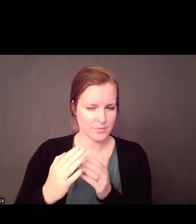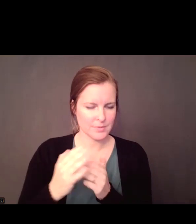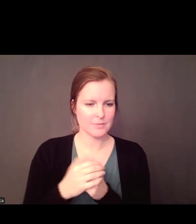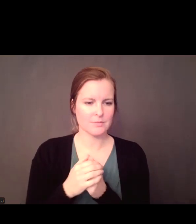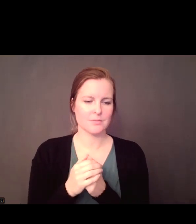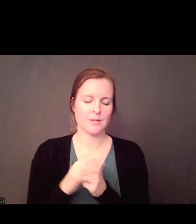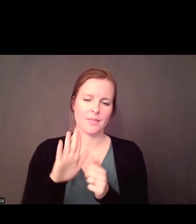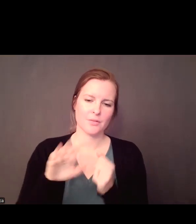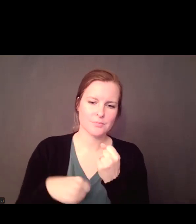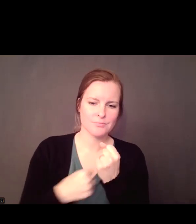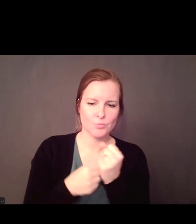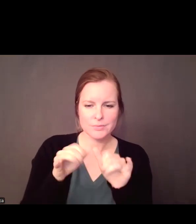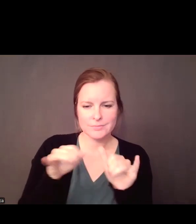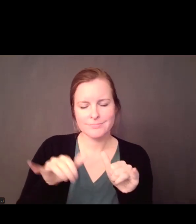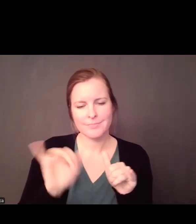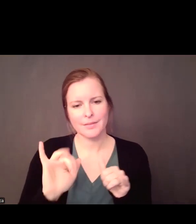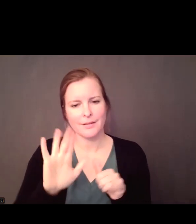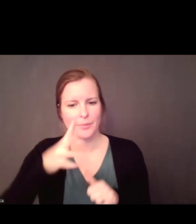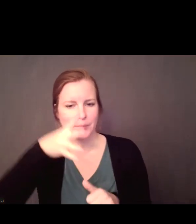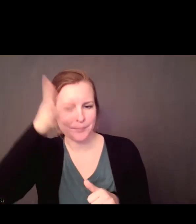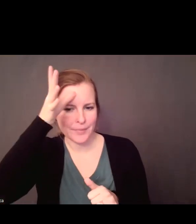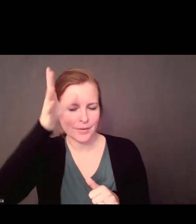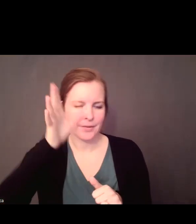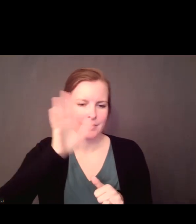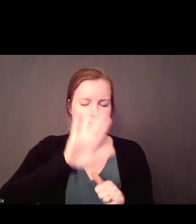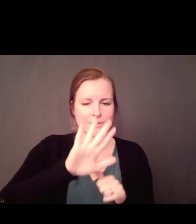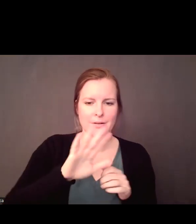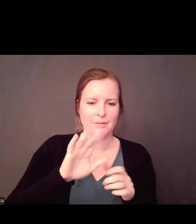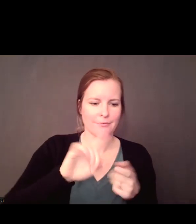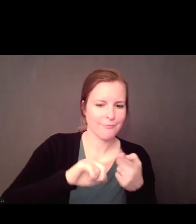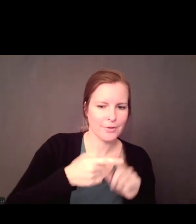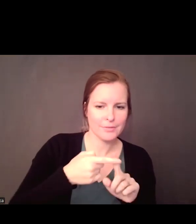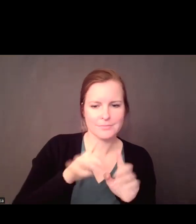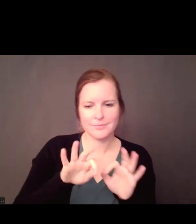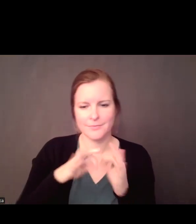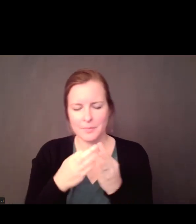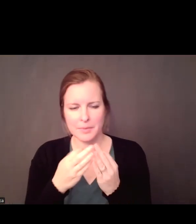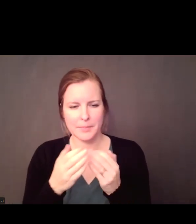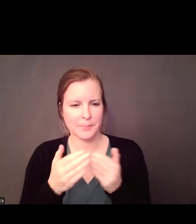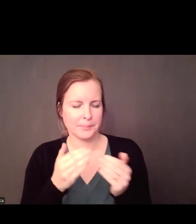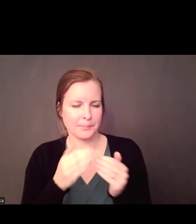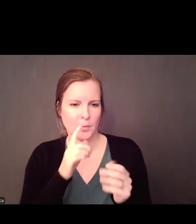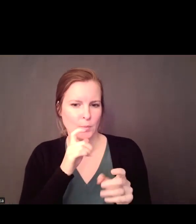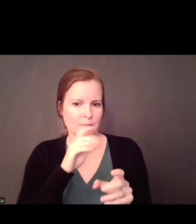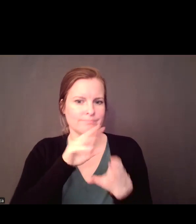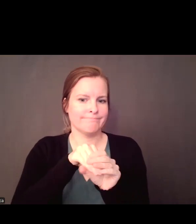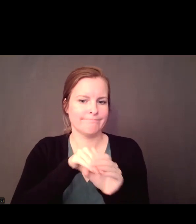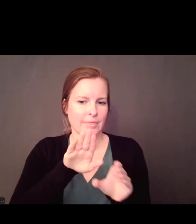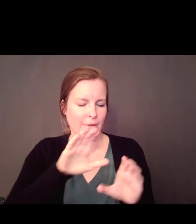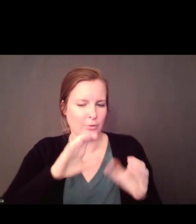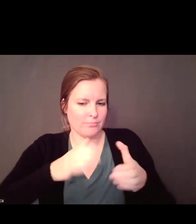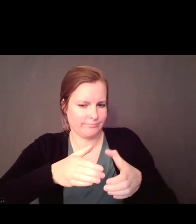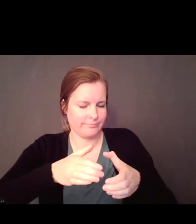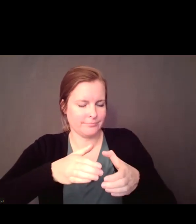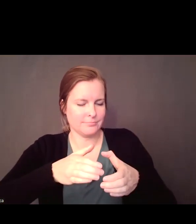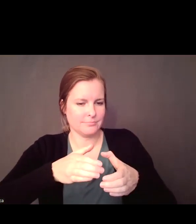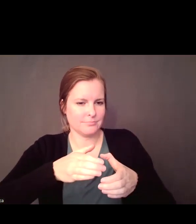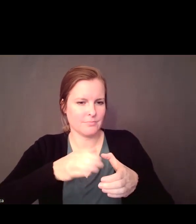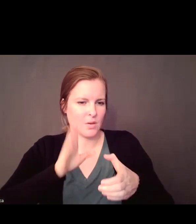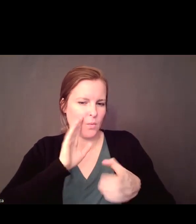family, guardians, close friends, or whomever is in their circle that will assist them through